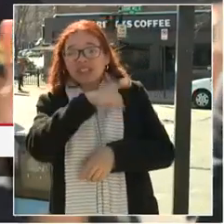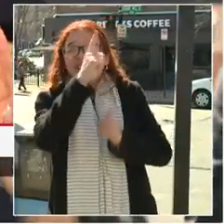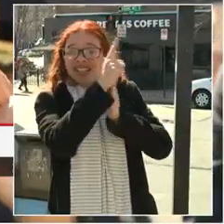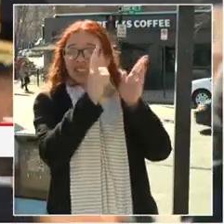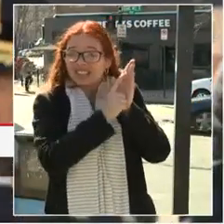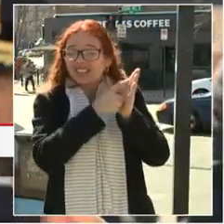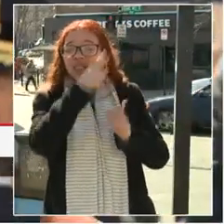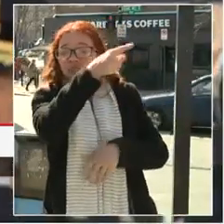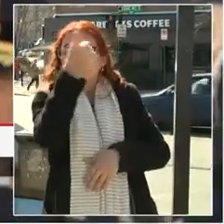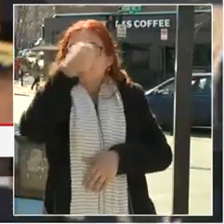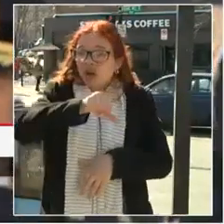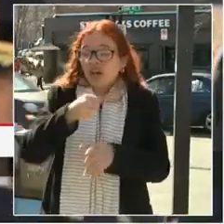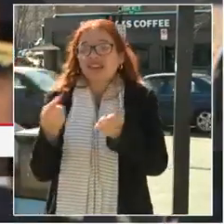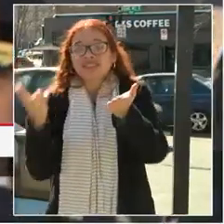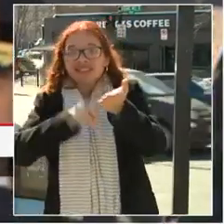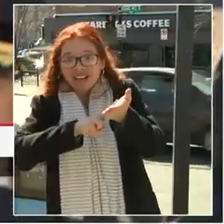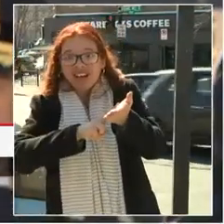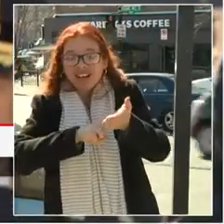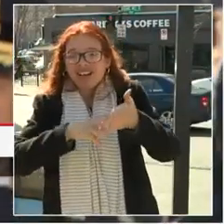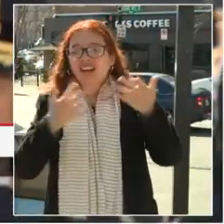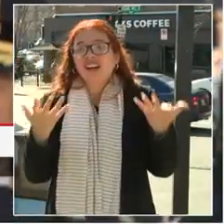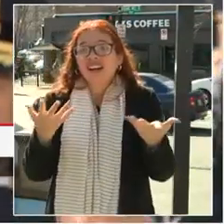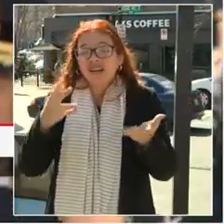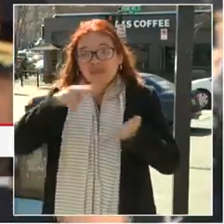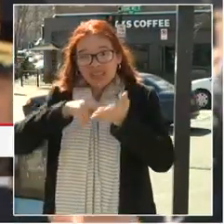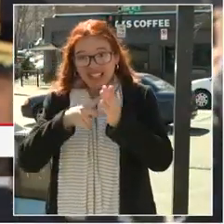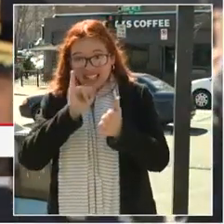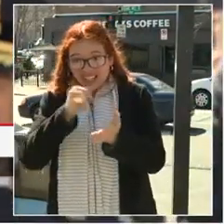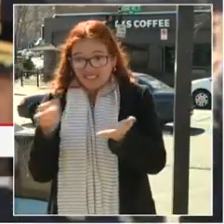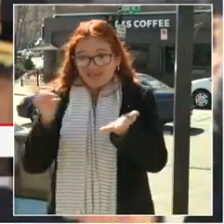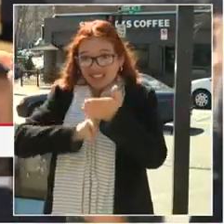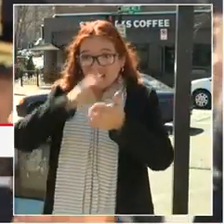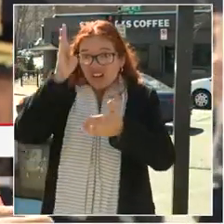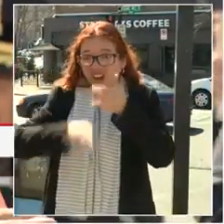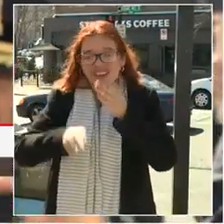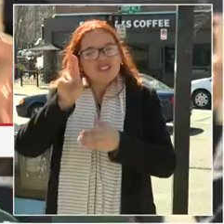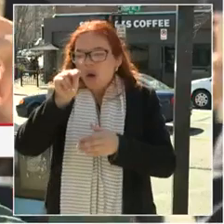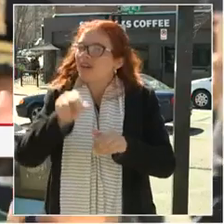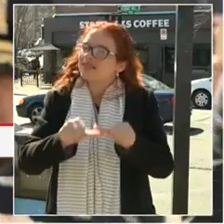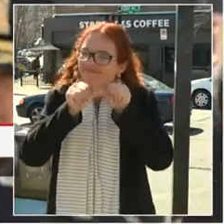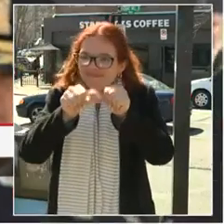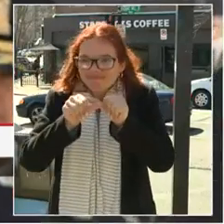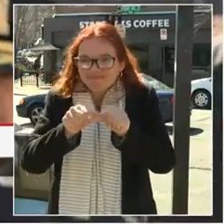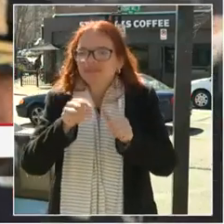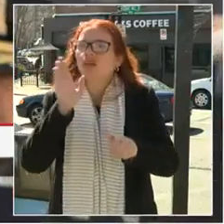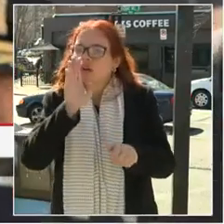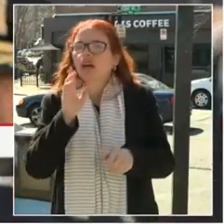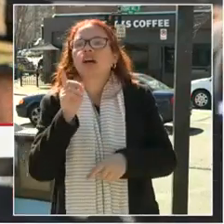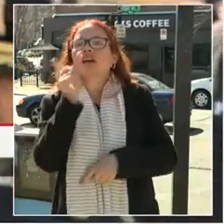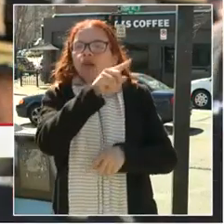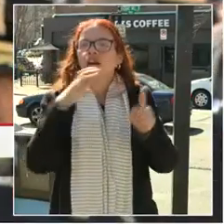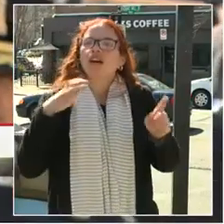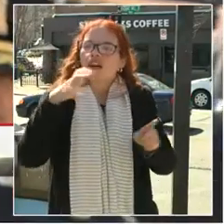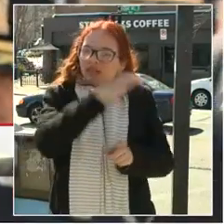them, but it doesn't end there. It goes to the Congress and to the